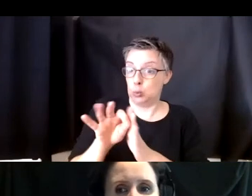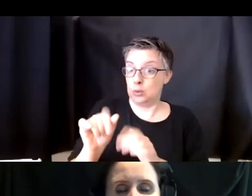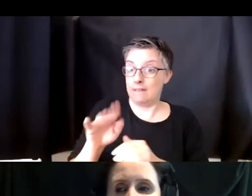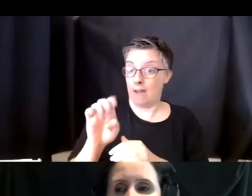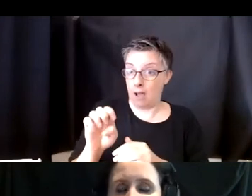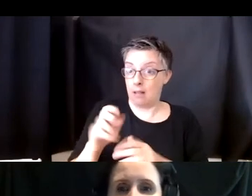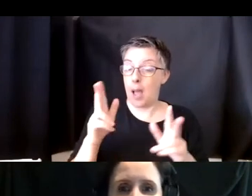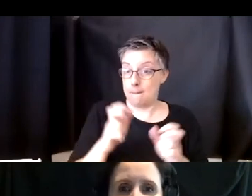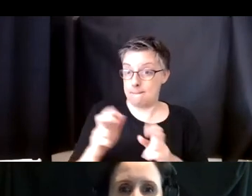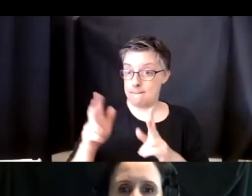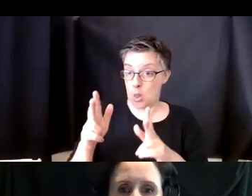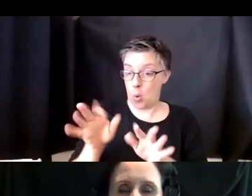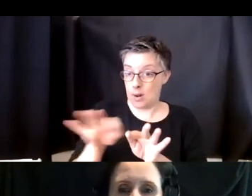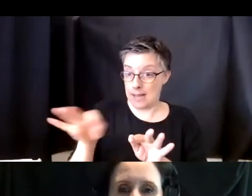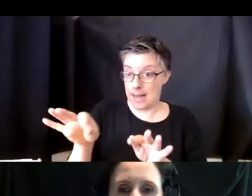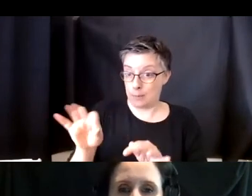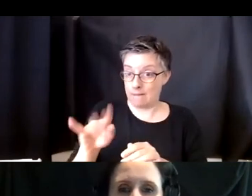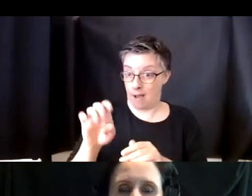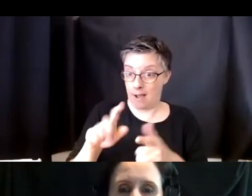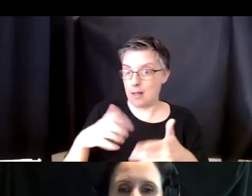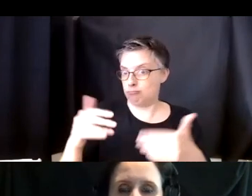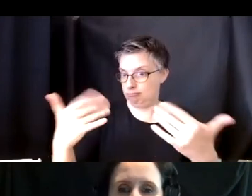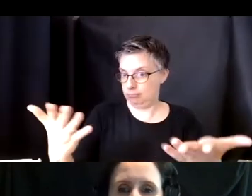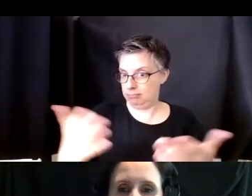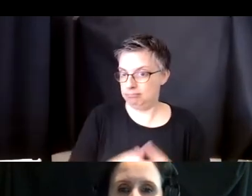file, and then you're good to go.